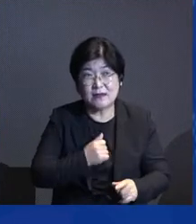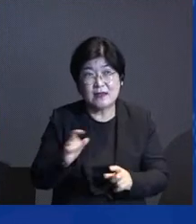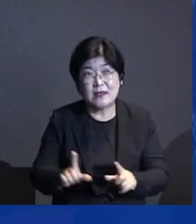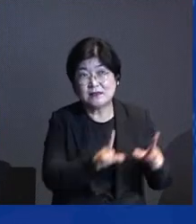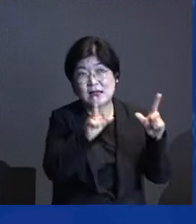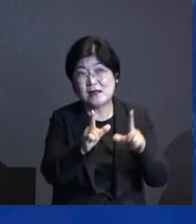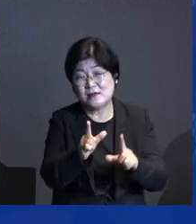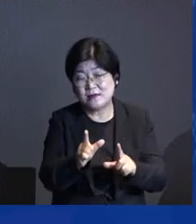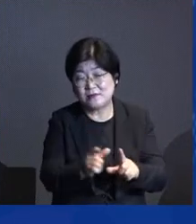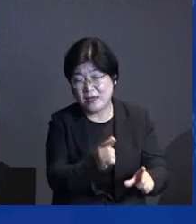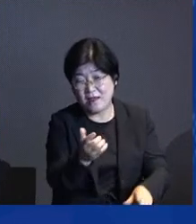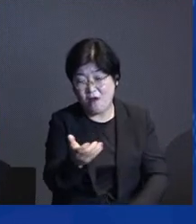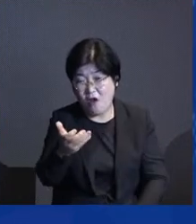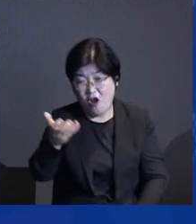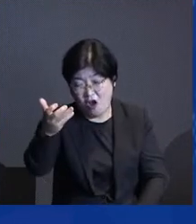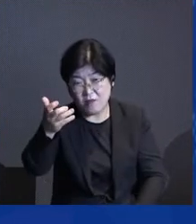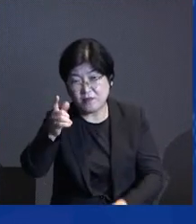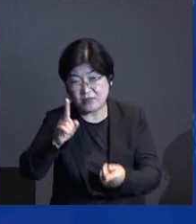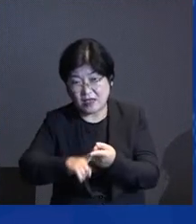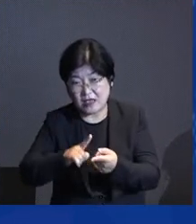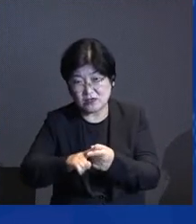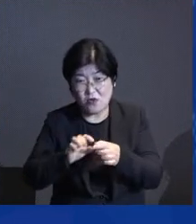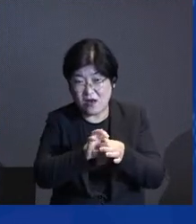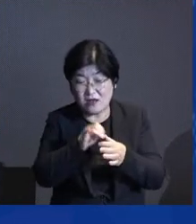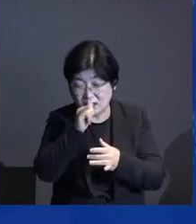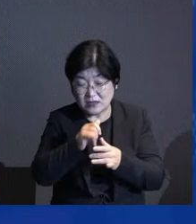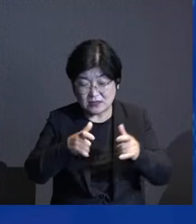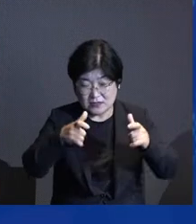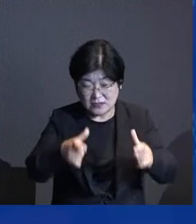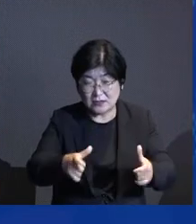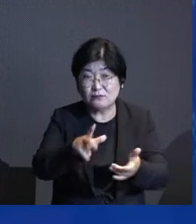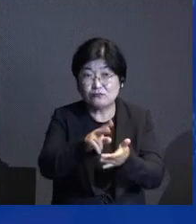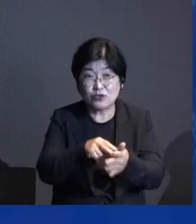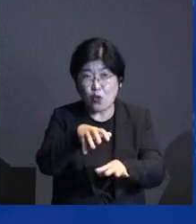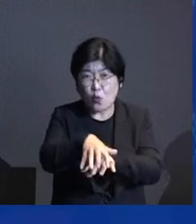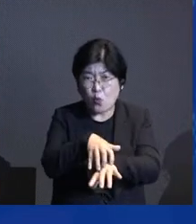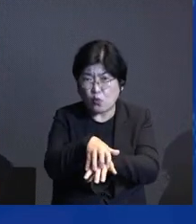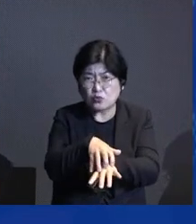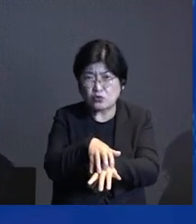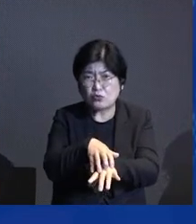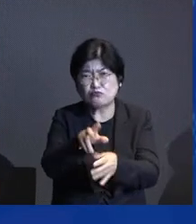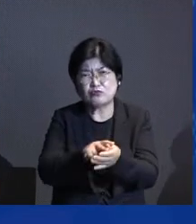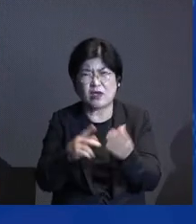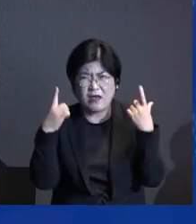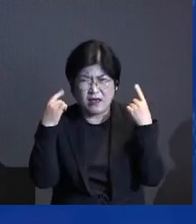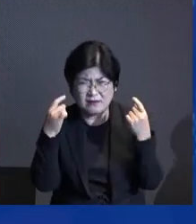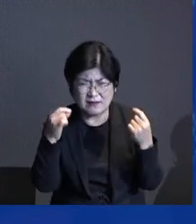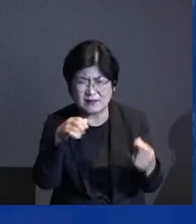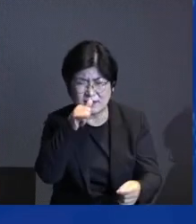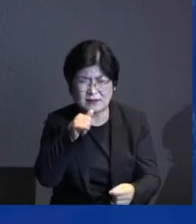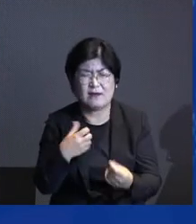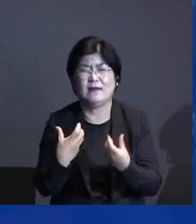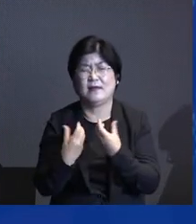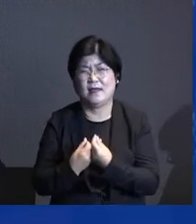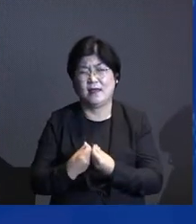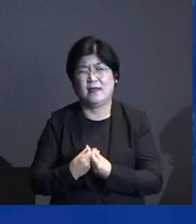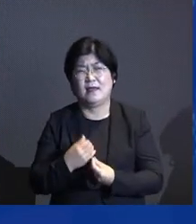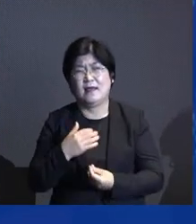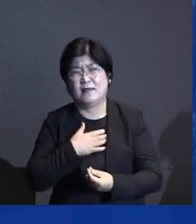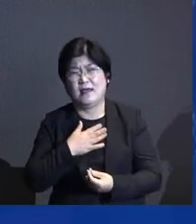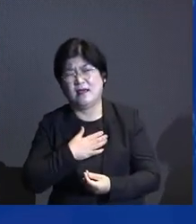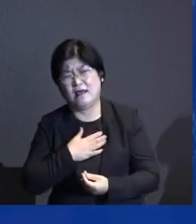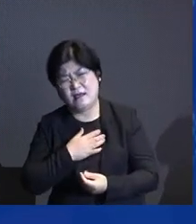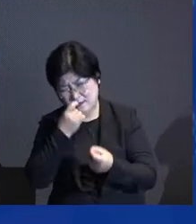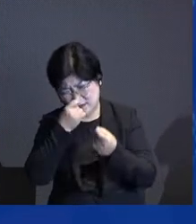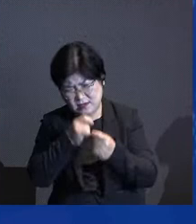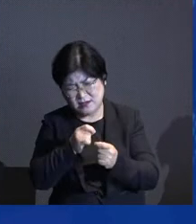structural challenges, such as, and I name only a few here, poor access, for instance, inaccessible